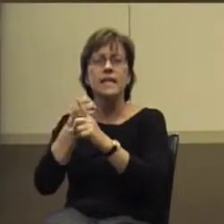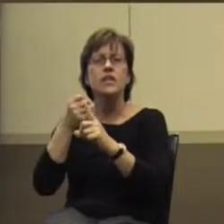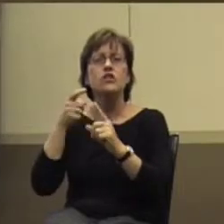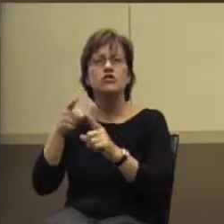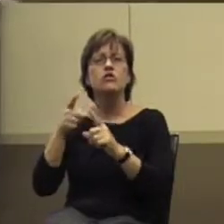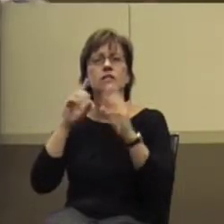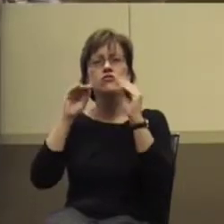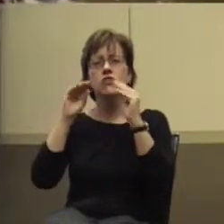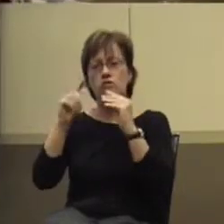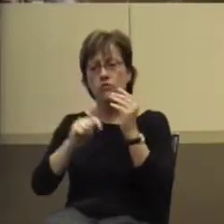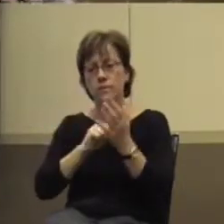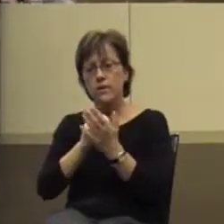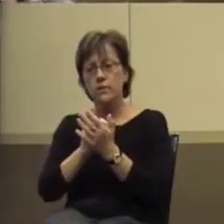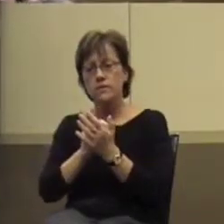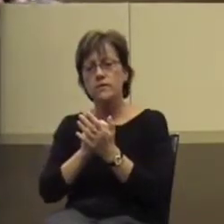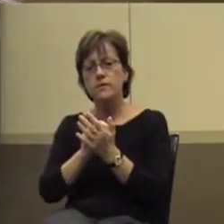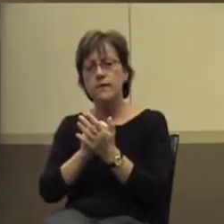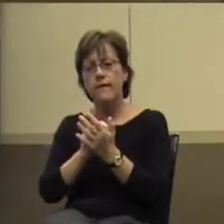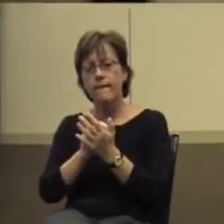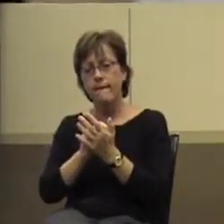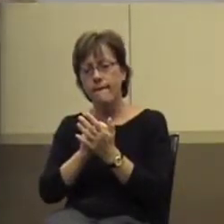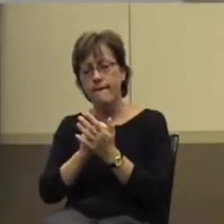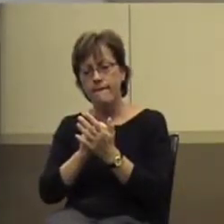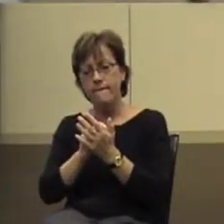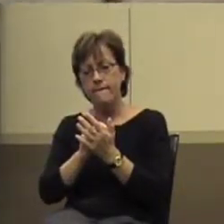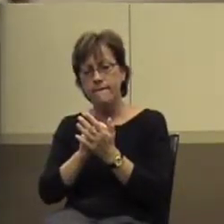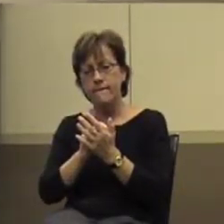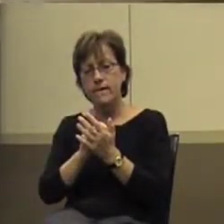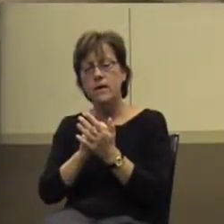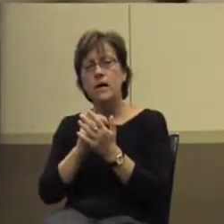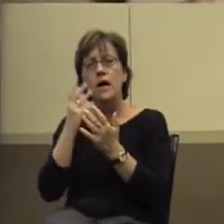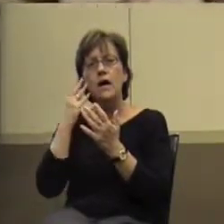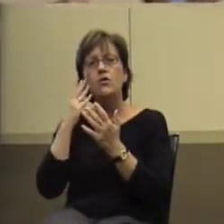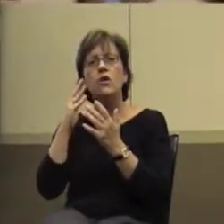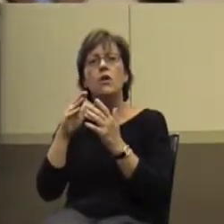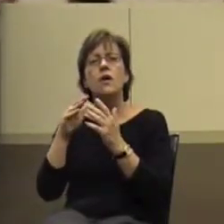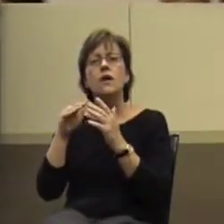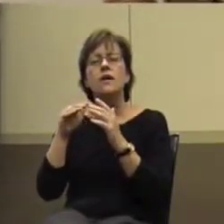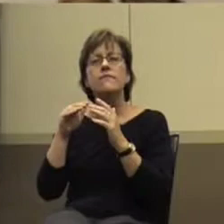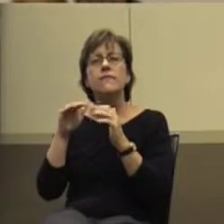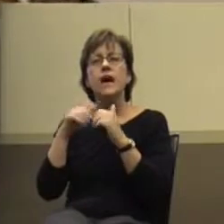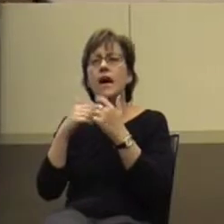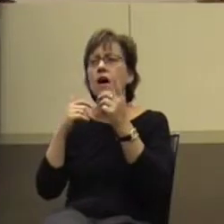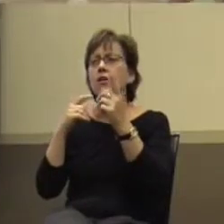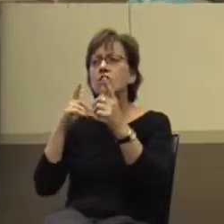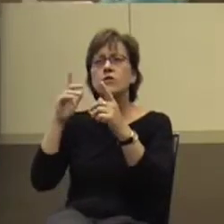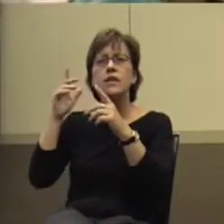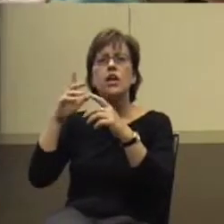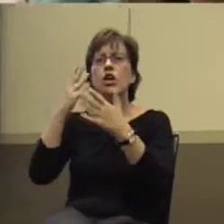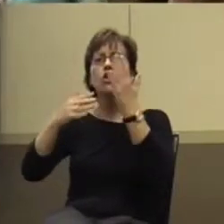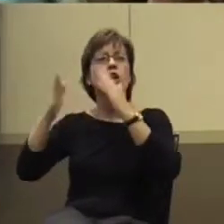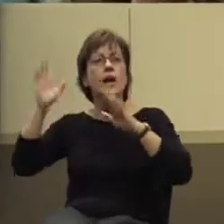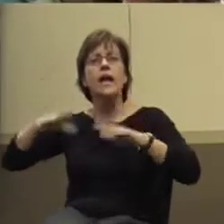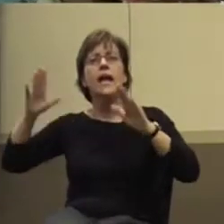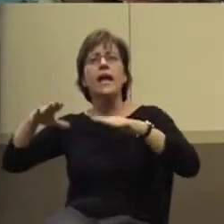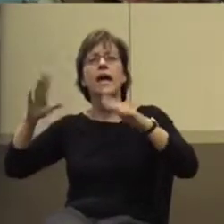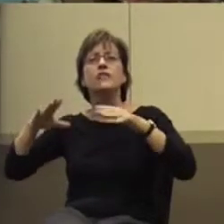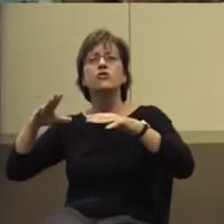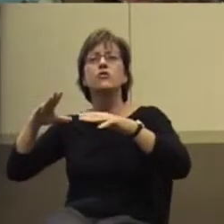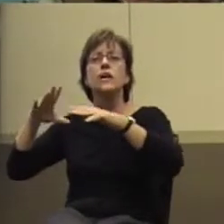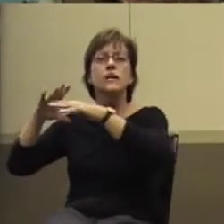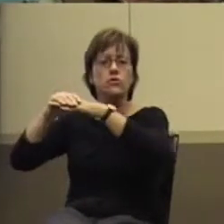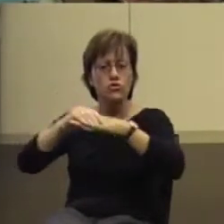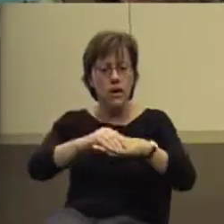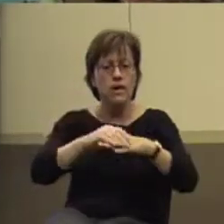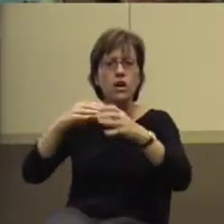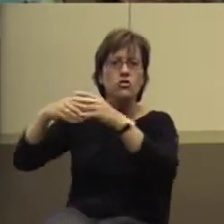period? I don't know if it said how she responded to hand over hand, but you could just physically direct her hand. Yeah.